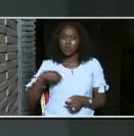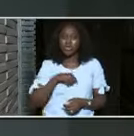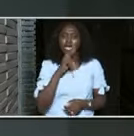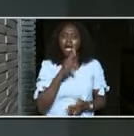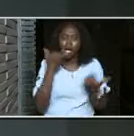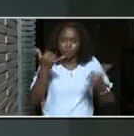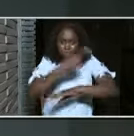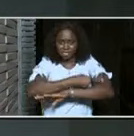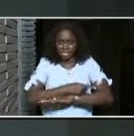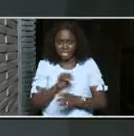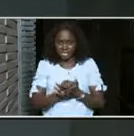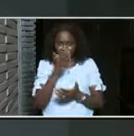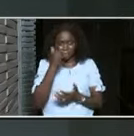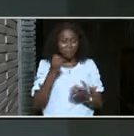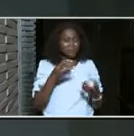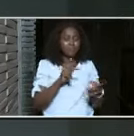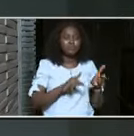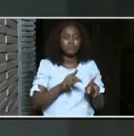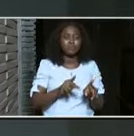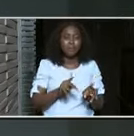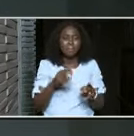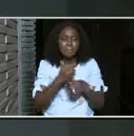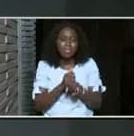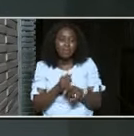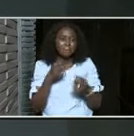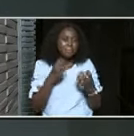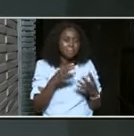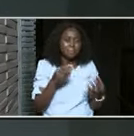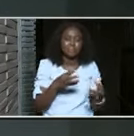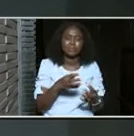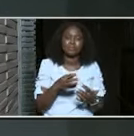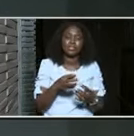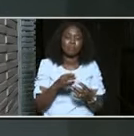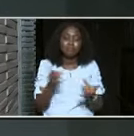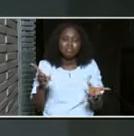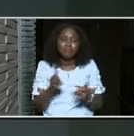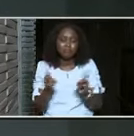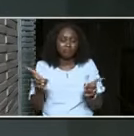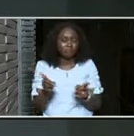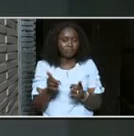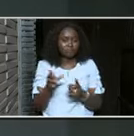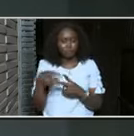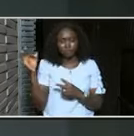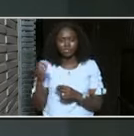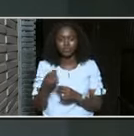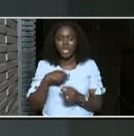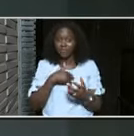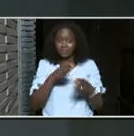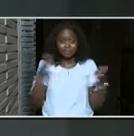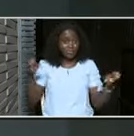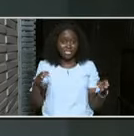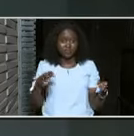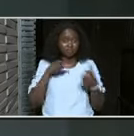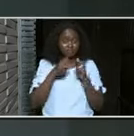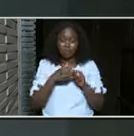that people are making many suggestions, including, the, for example, in the security, we have big issue in the security, everybody